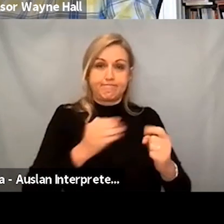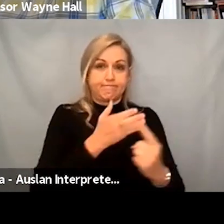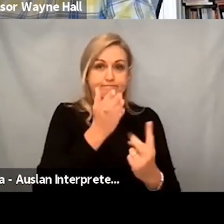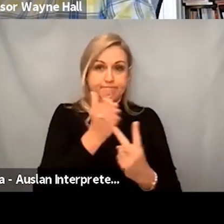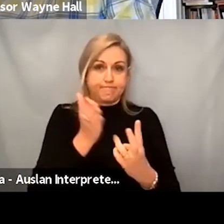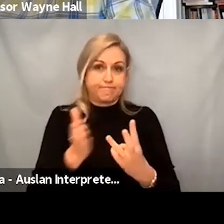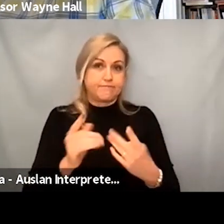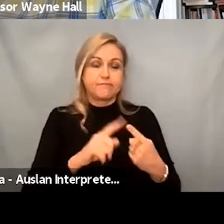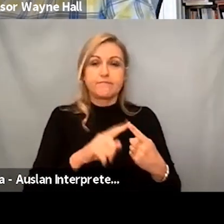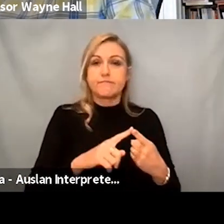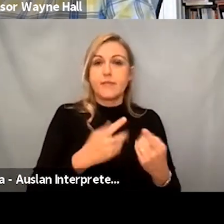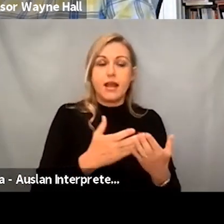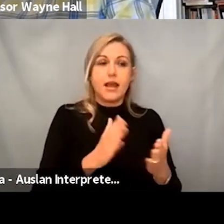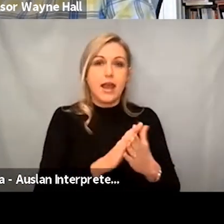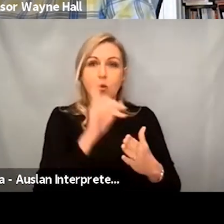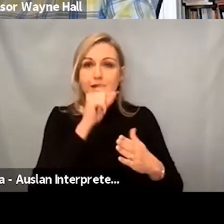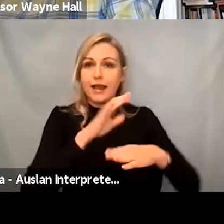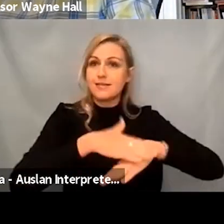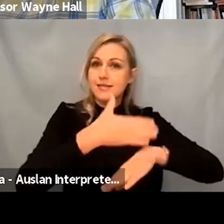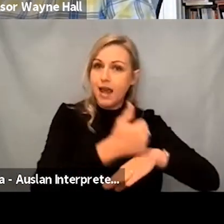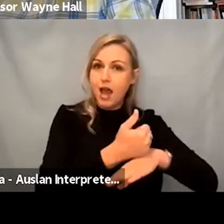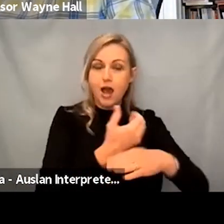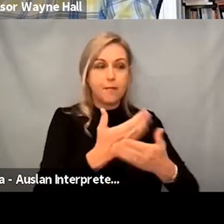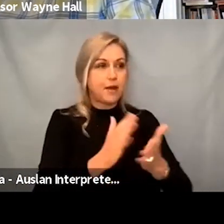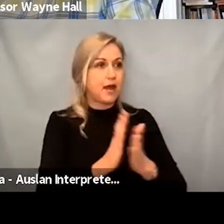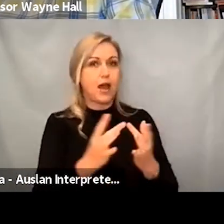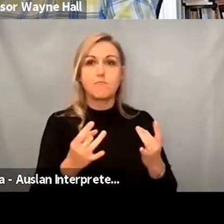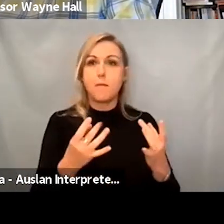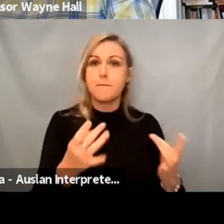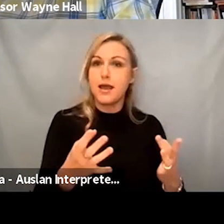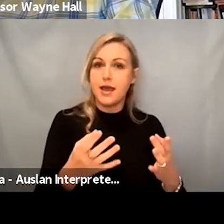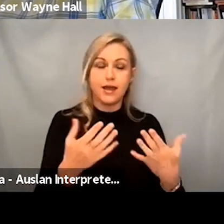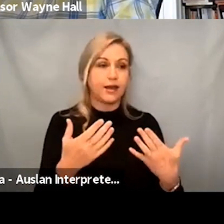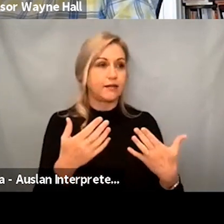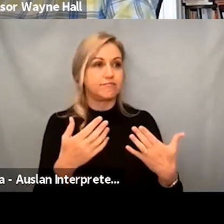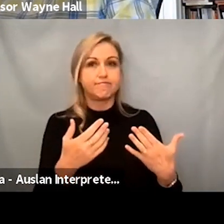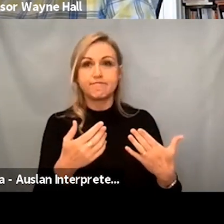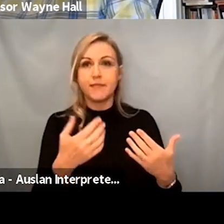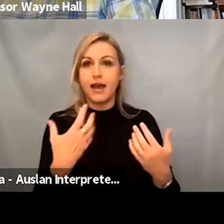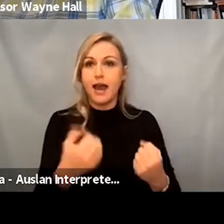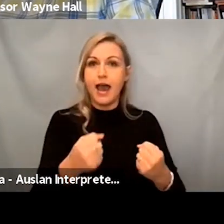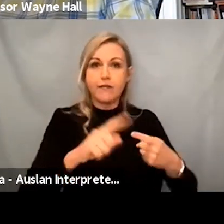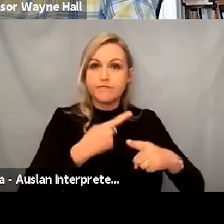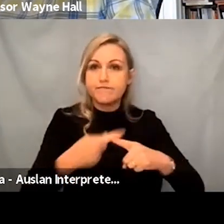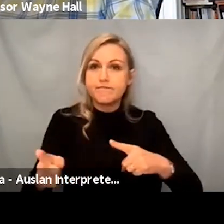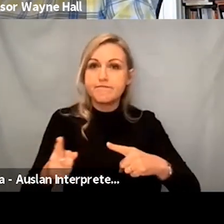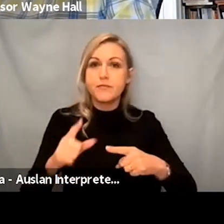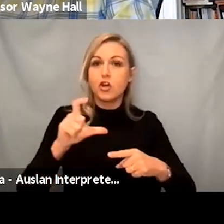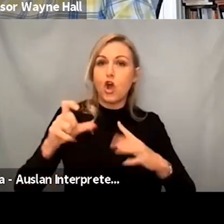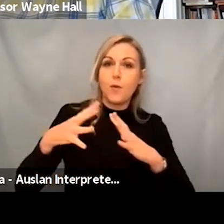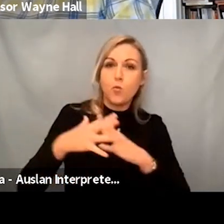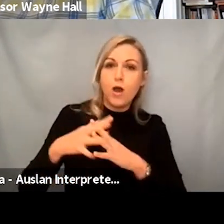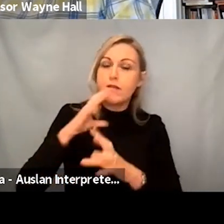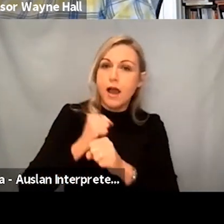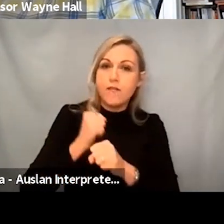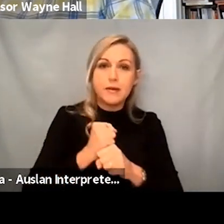logistically and setting it up and getting all the sort of institutional and, Commonwealth and state approvals to